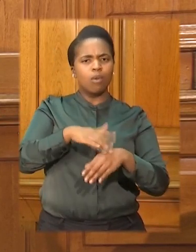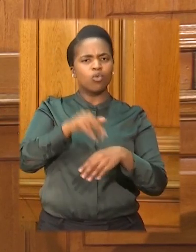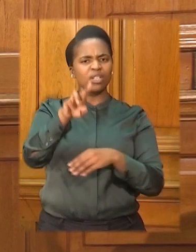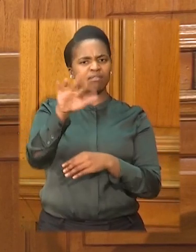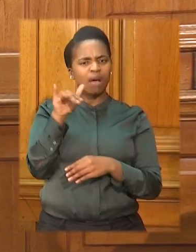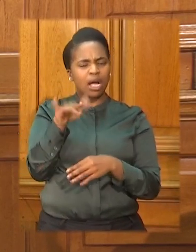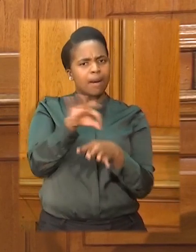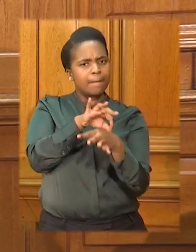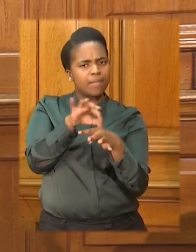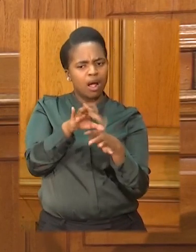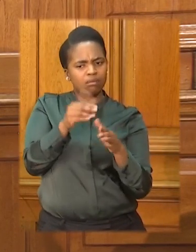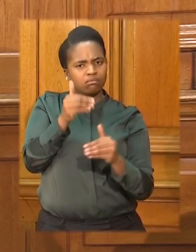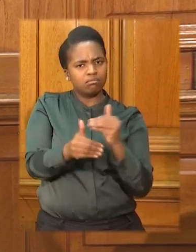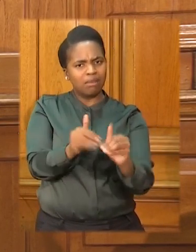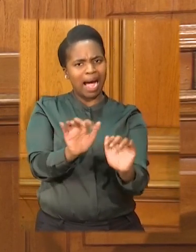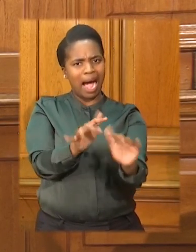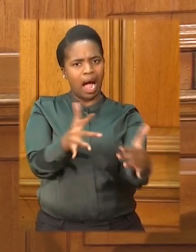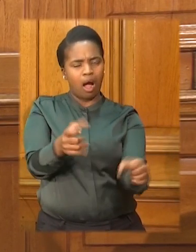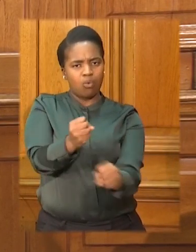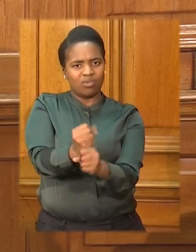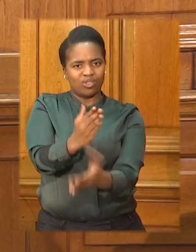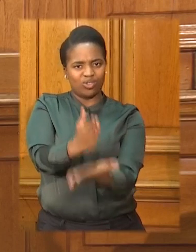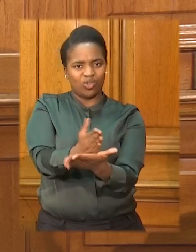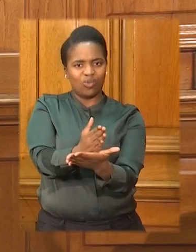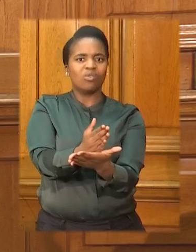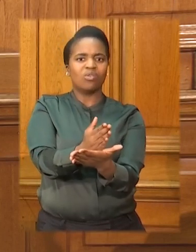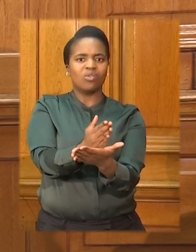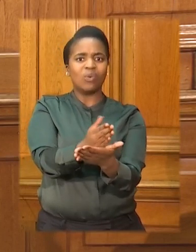additional liquidity to the financial system.